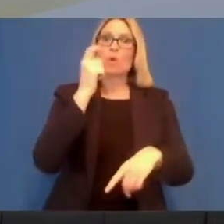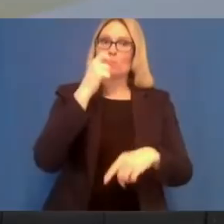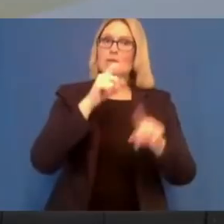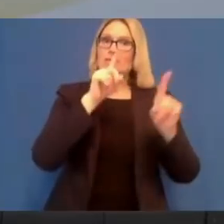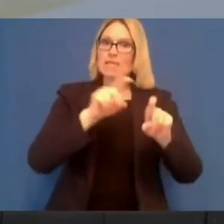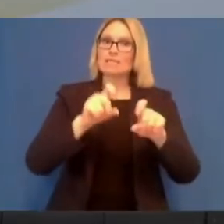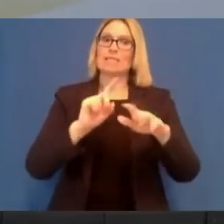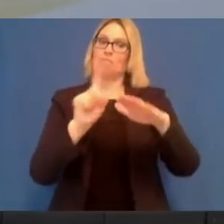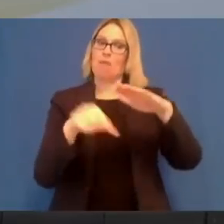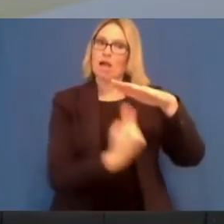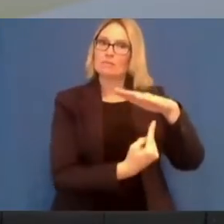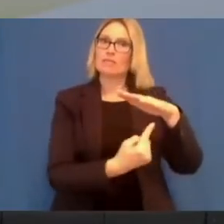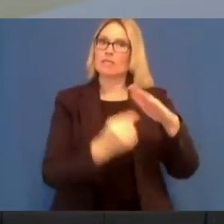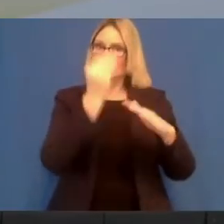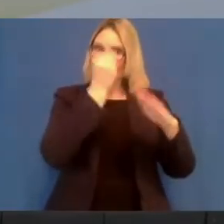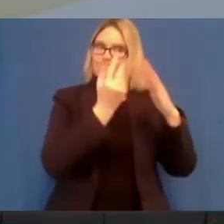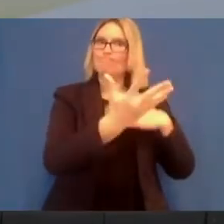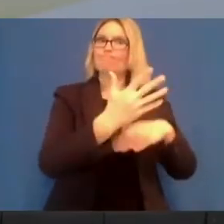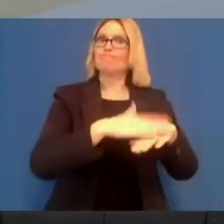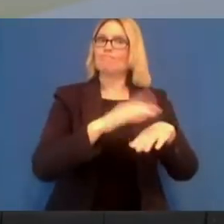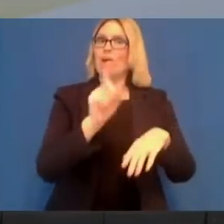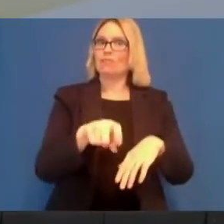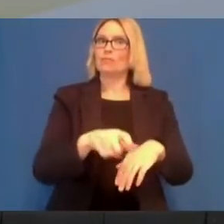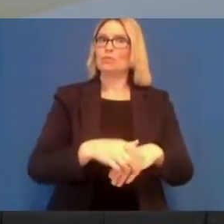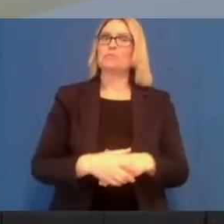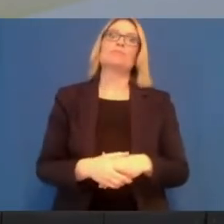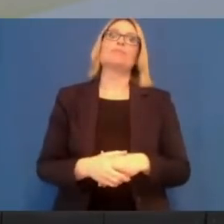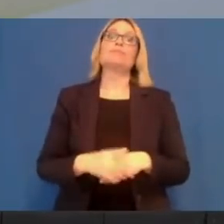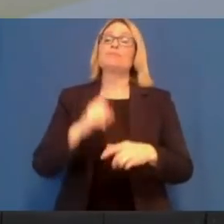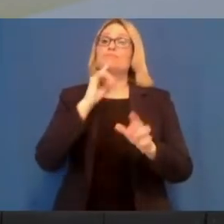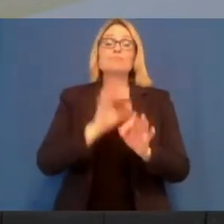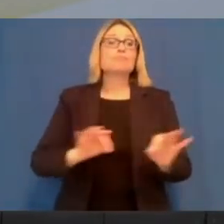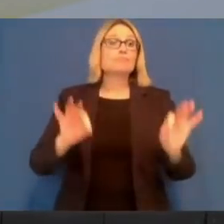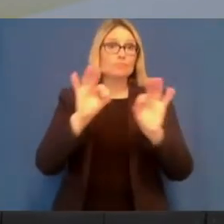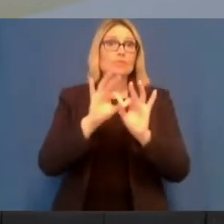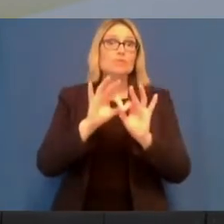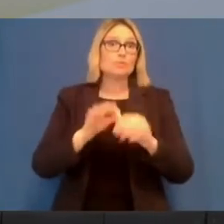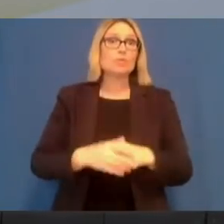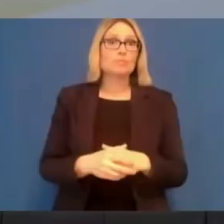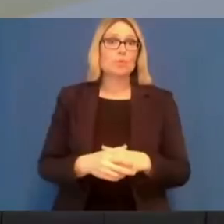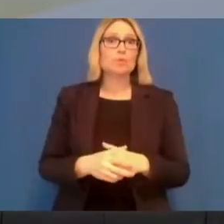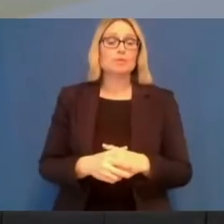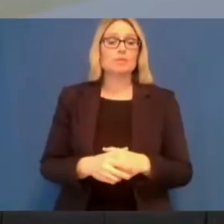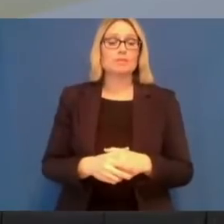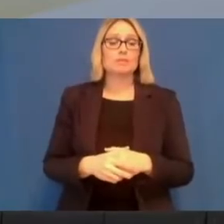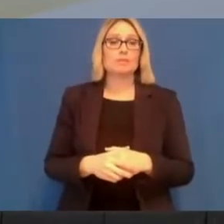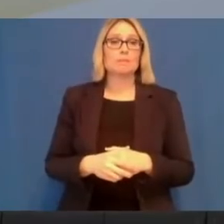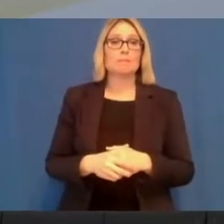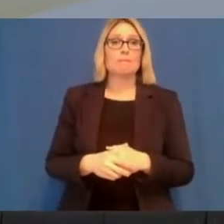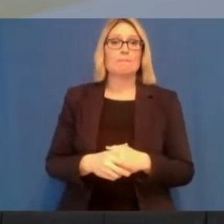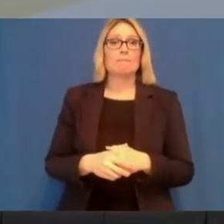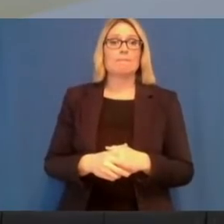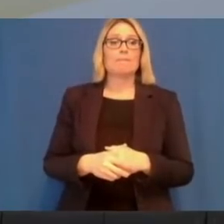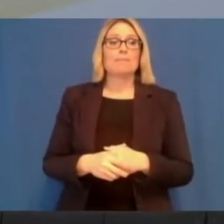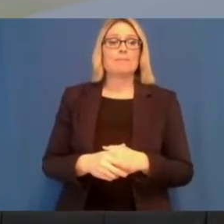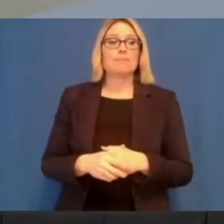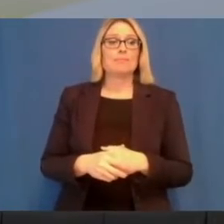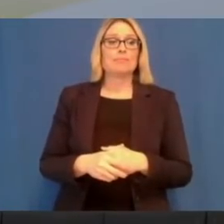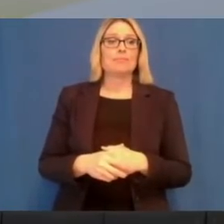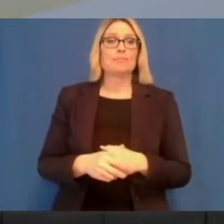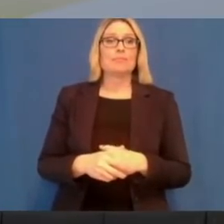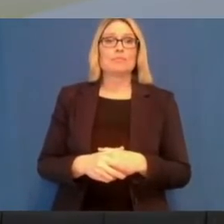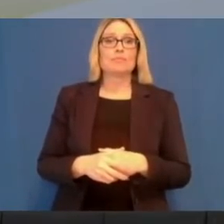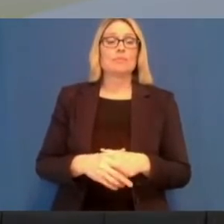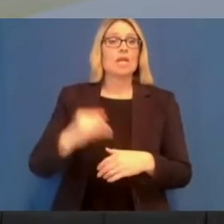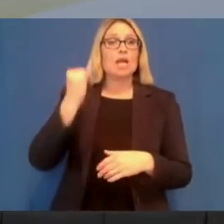isolating. And really critical if we're trying to think about any, if we end